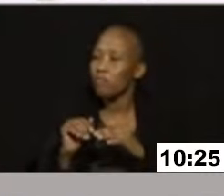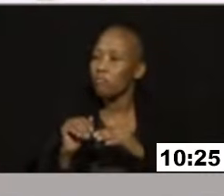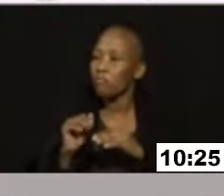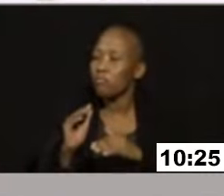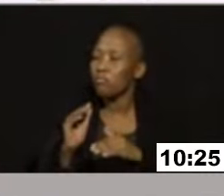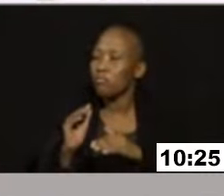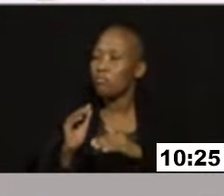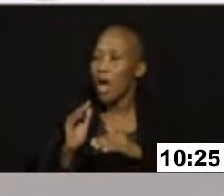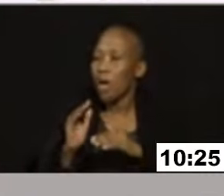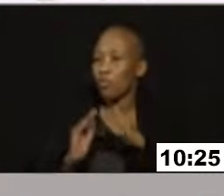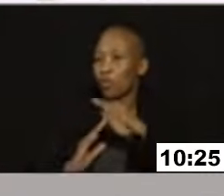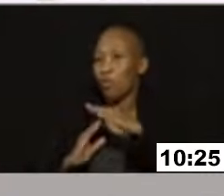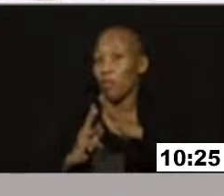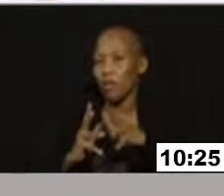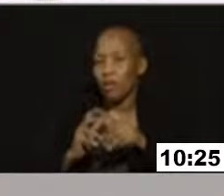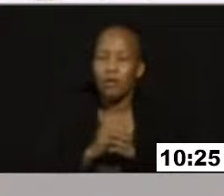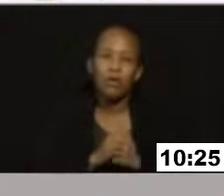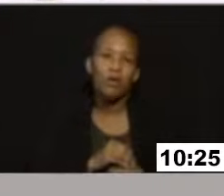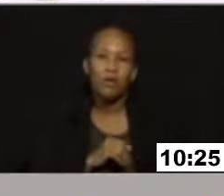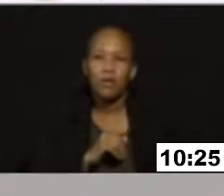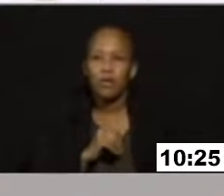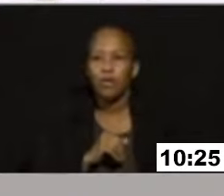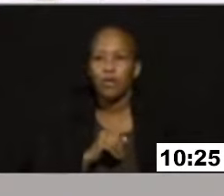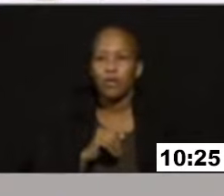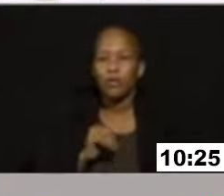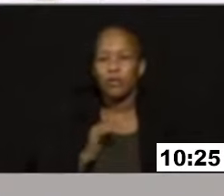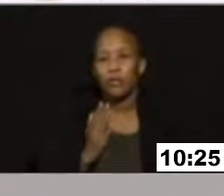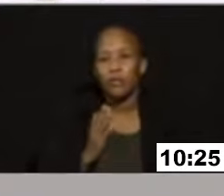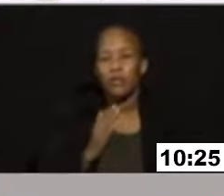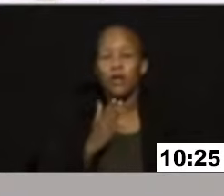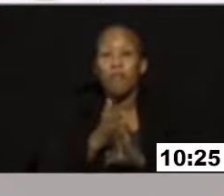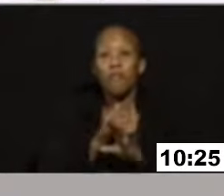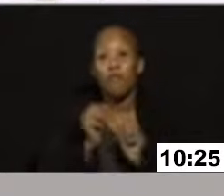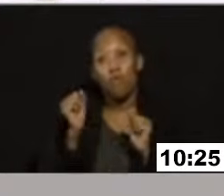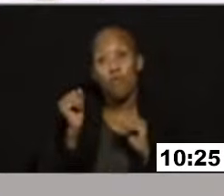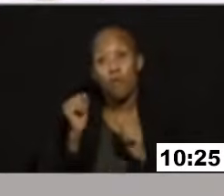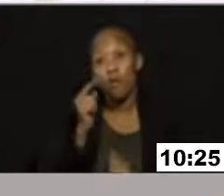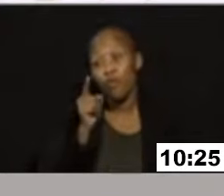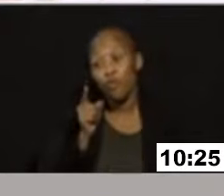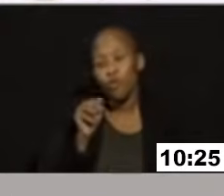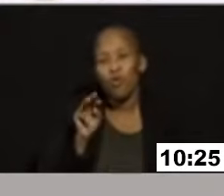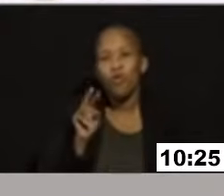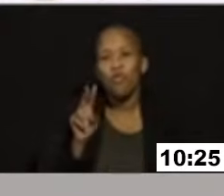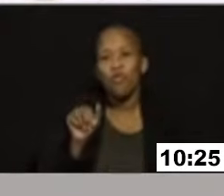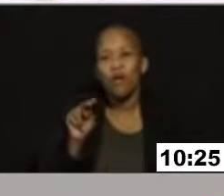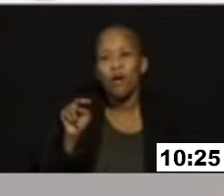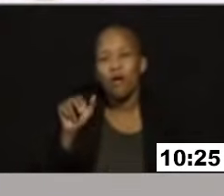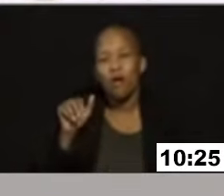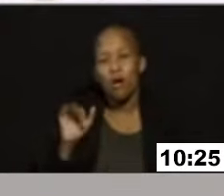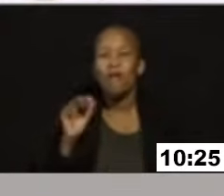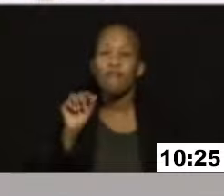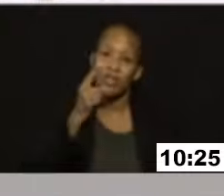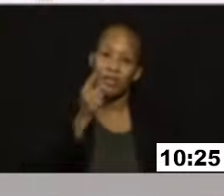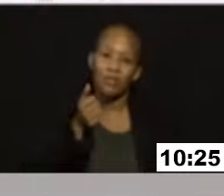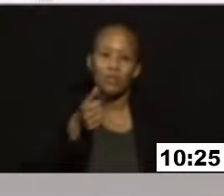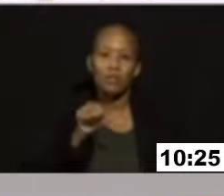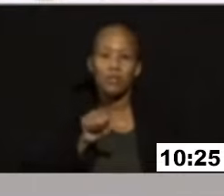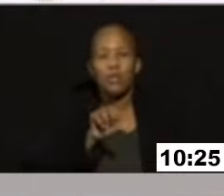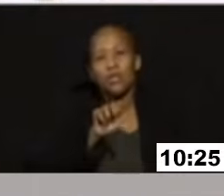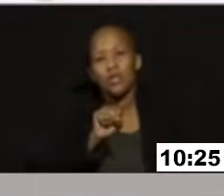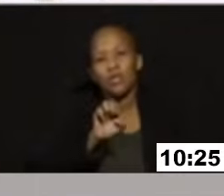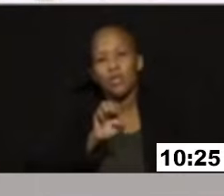give, before you, Mr. Yes. Bana, may I give Mr. Siminya an opportunity to respond? Chairperson